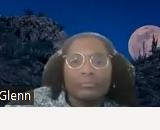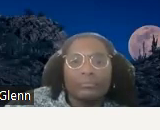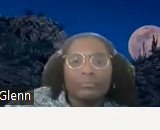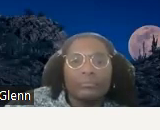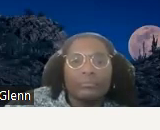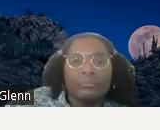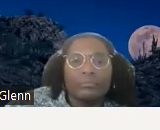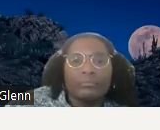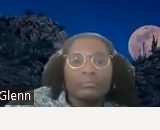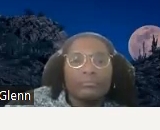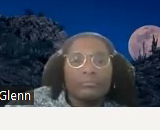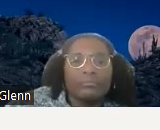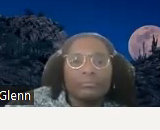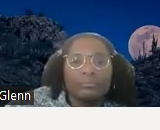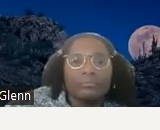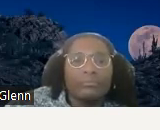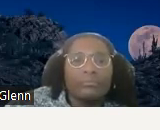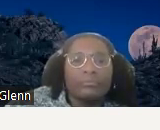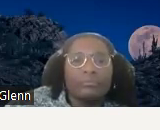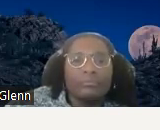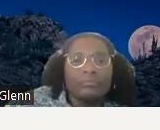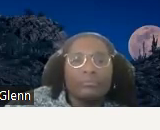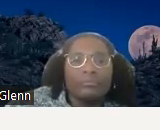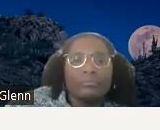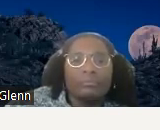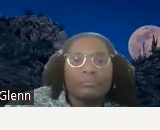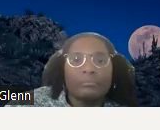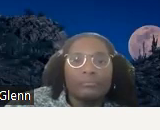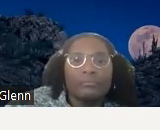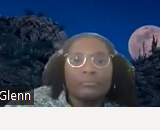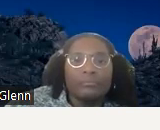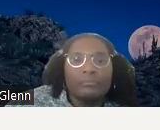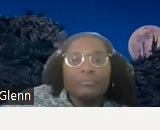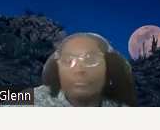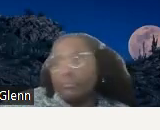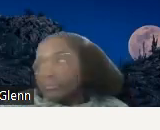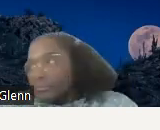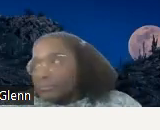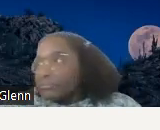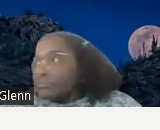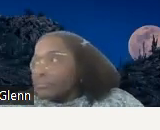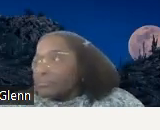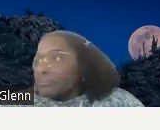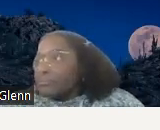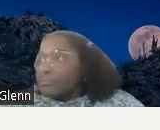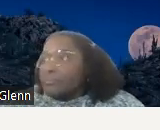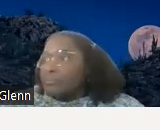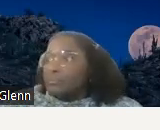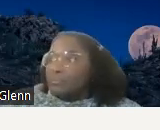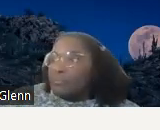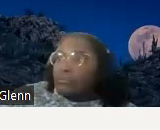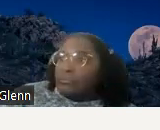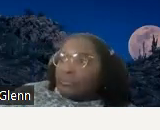which didn't fit into today's agenda. We'll recap those items here and use them in developing future